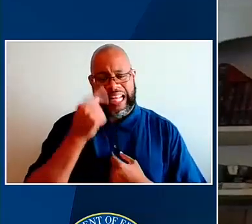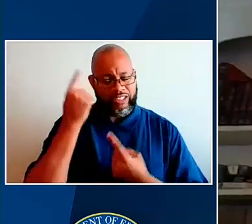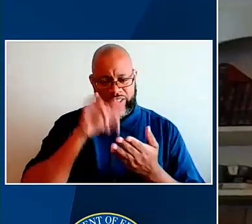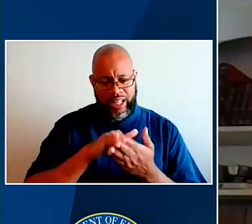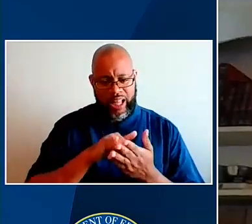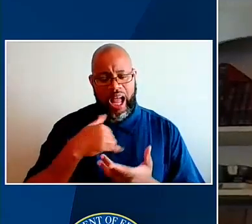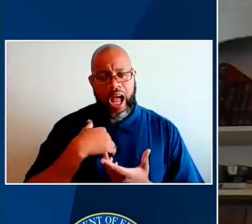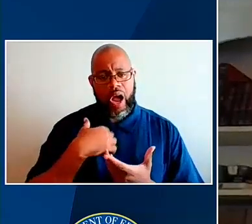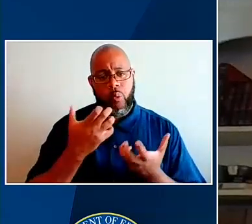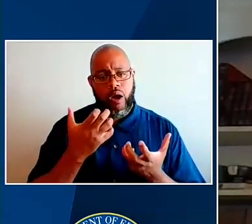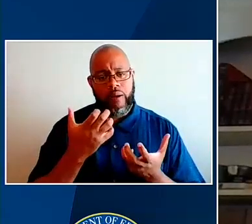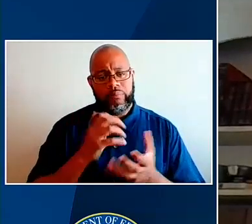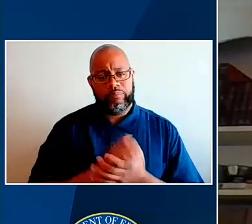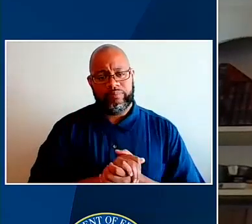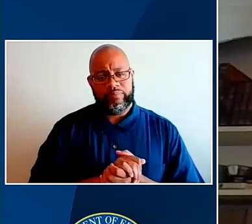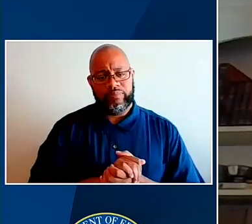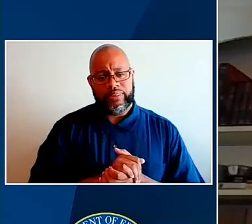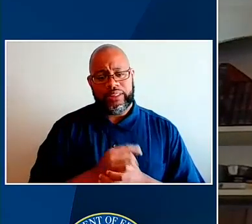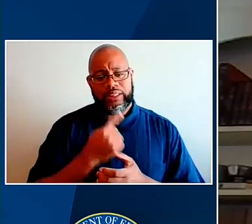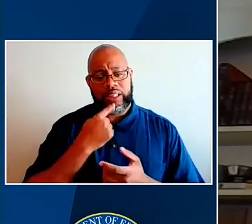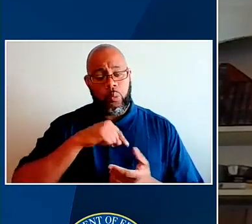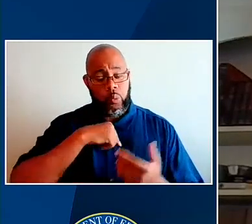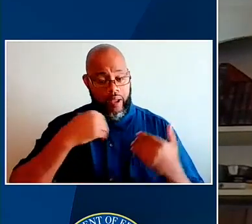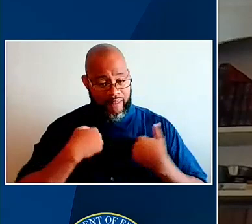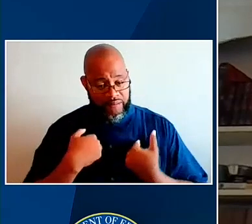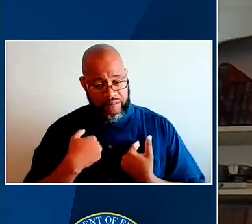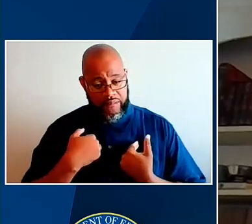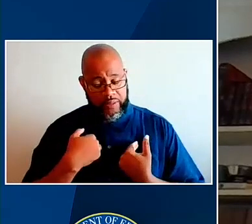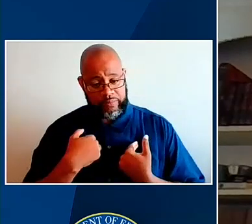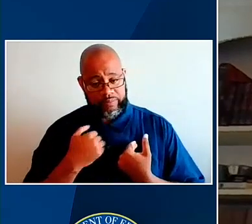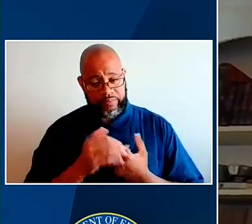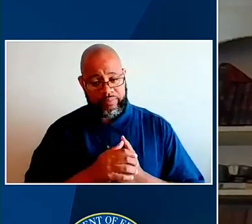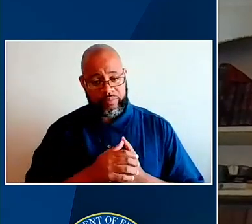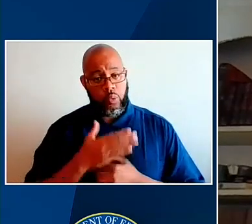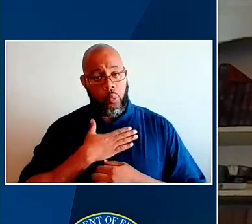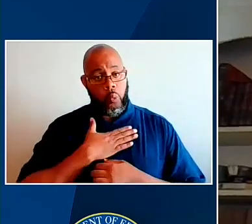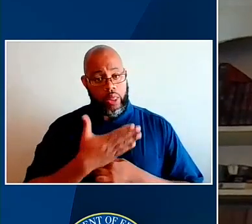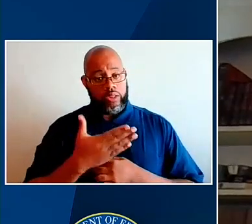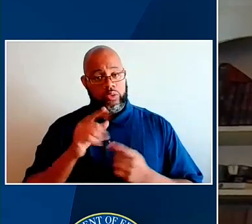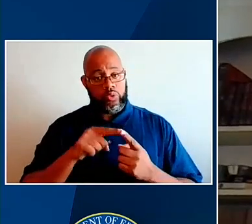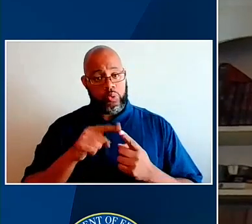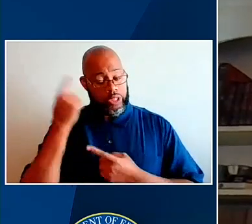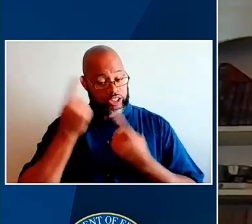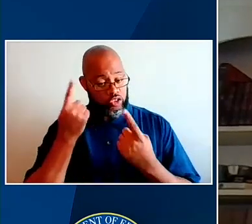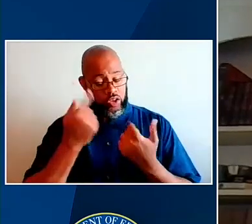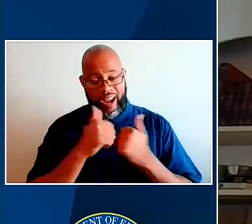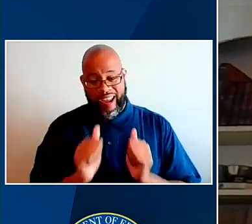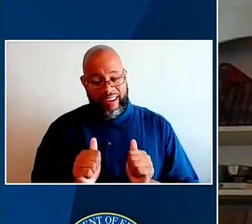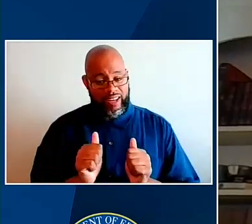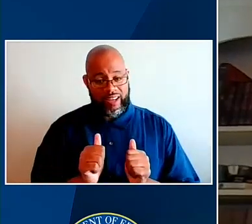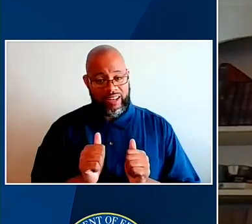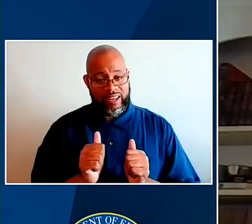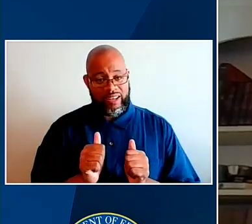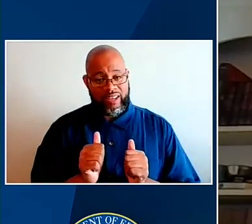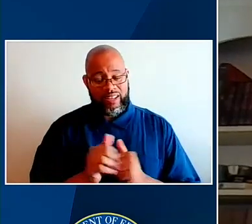I want to say that we have we are willing to consider